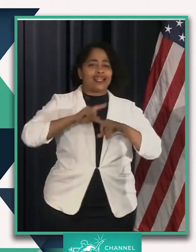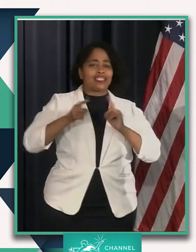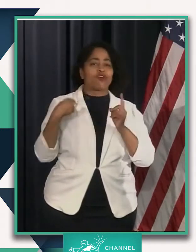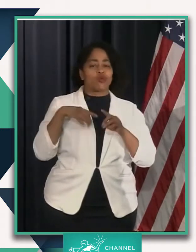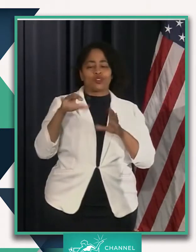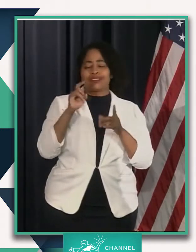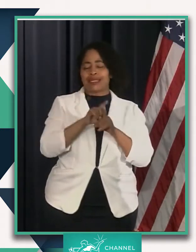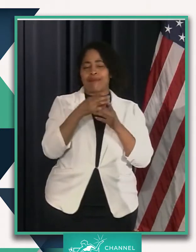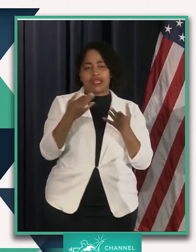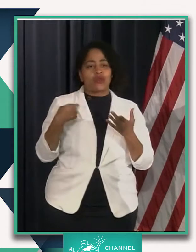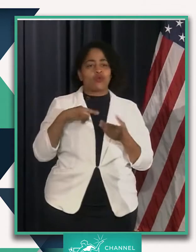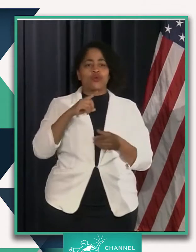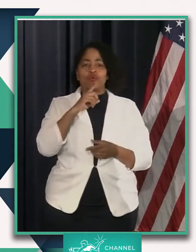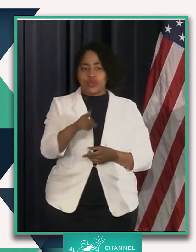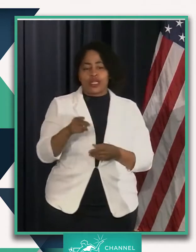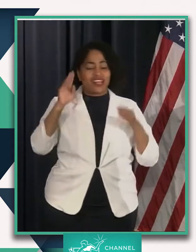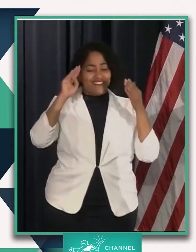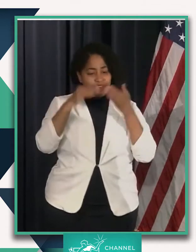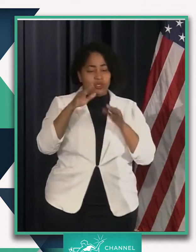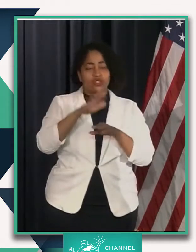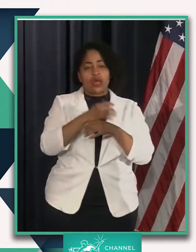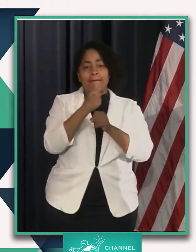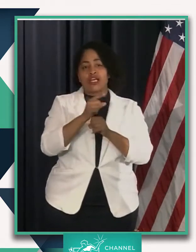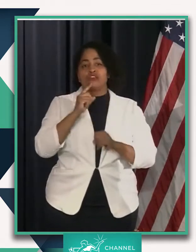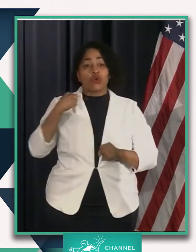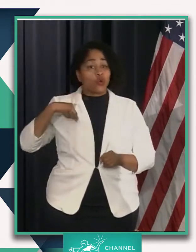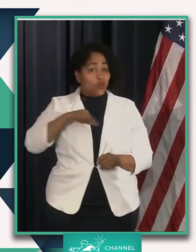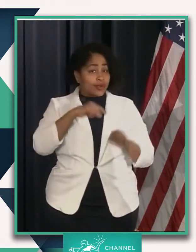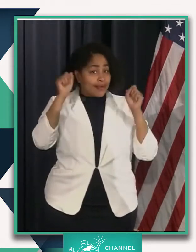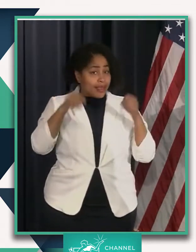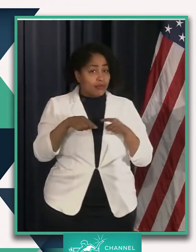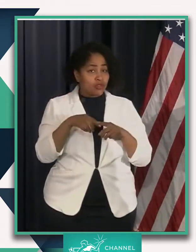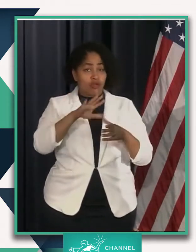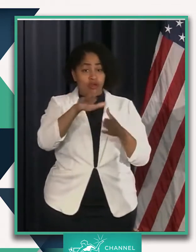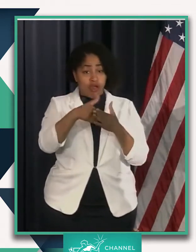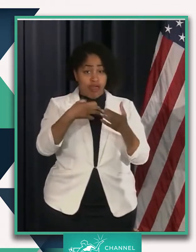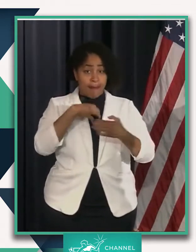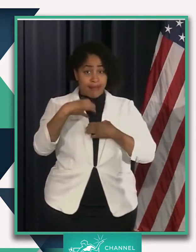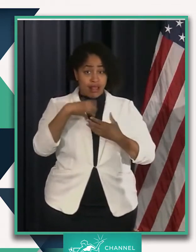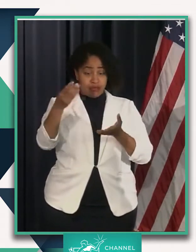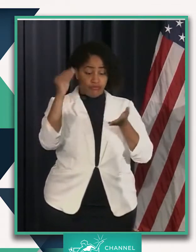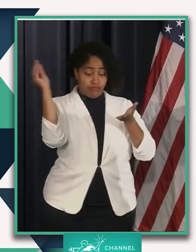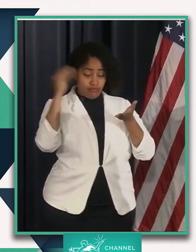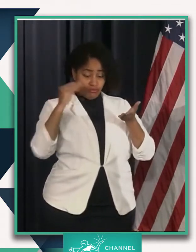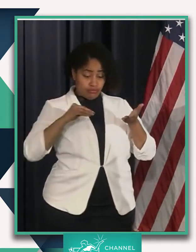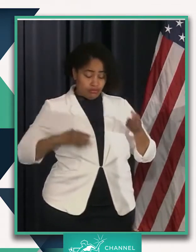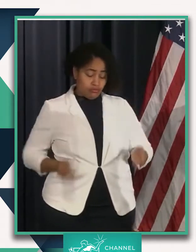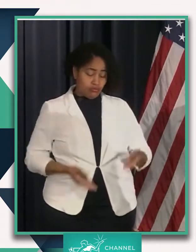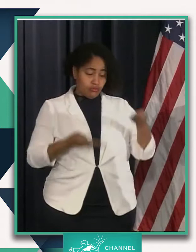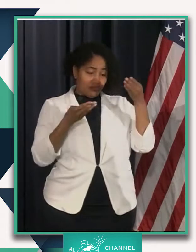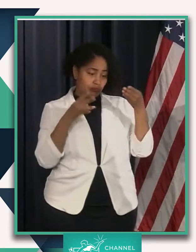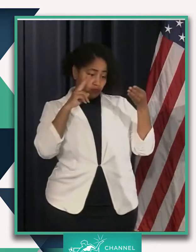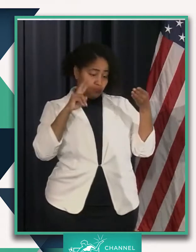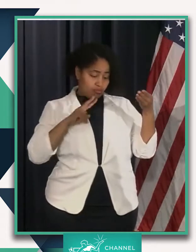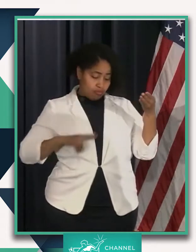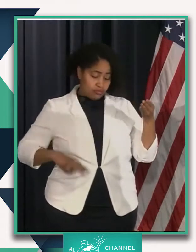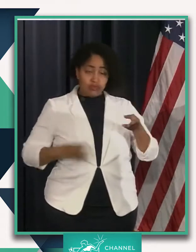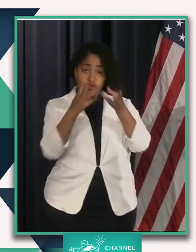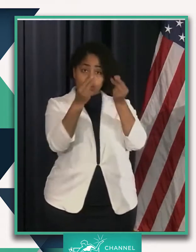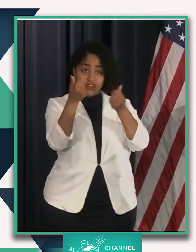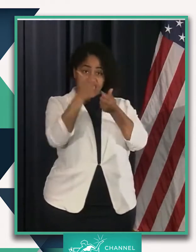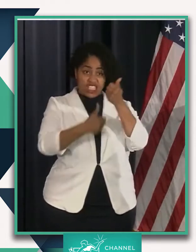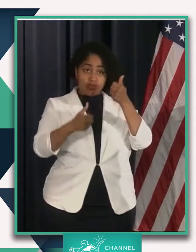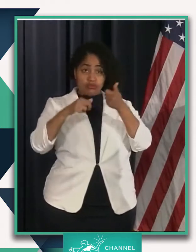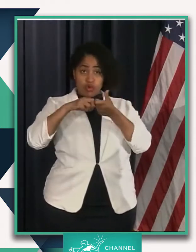thing. We are really going to focus on making sure that we are able to take in all the complaints, we'll look at those complaints and solve individual problems, but then